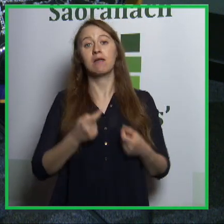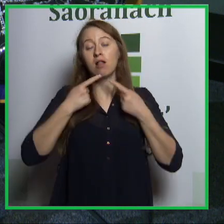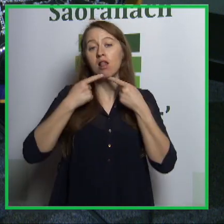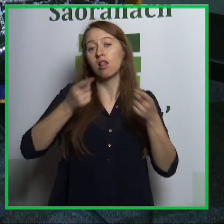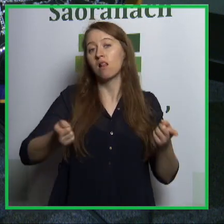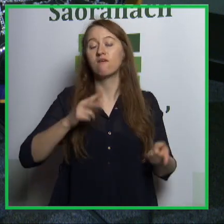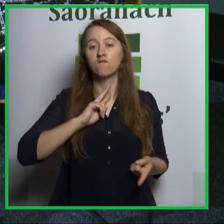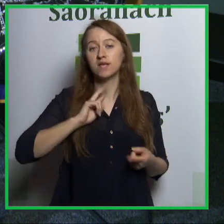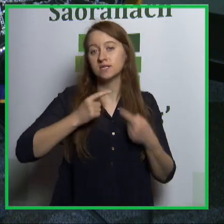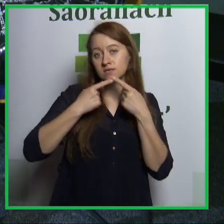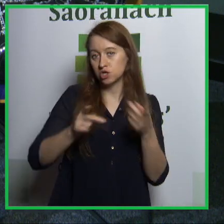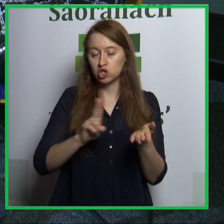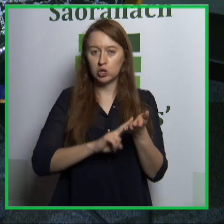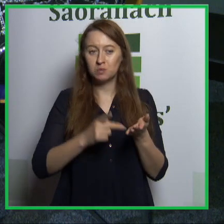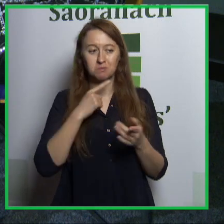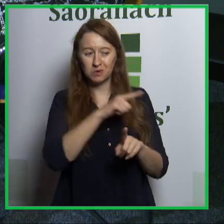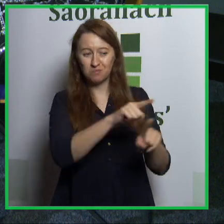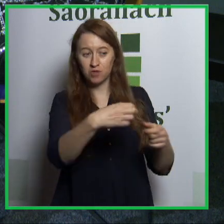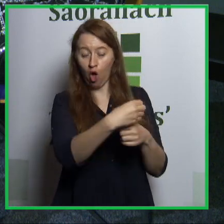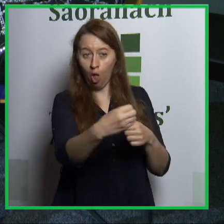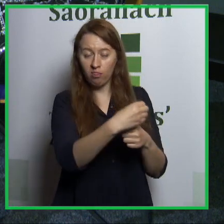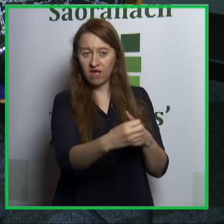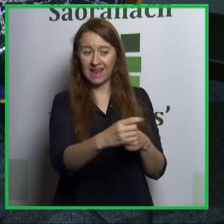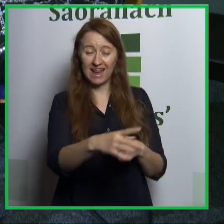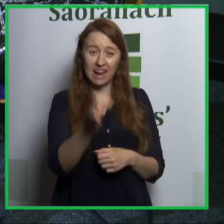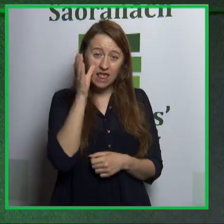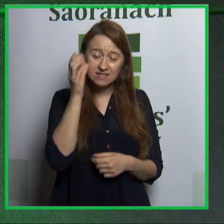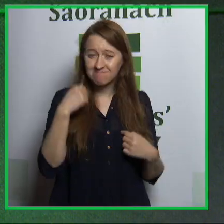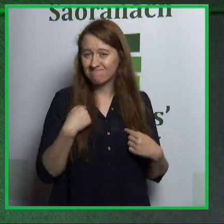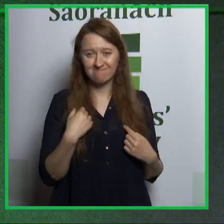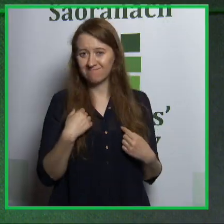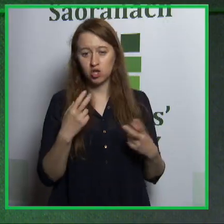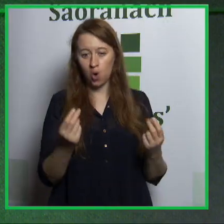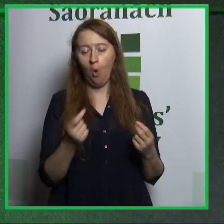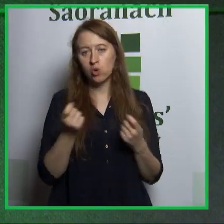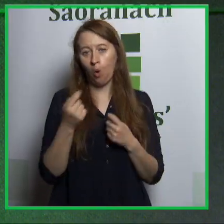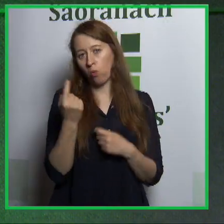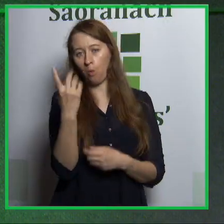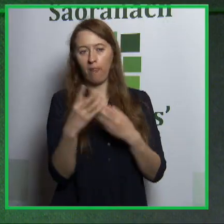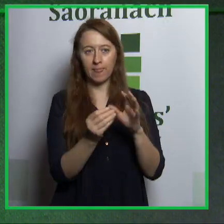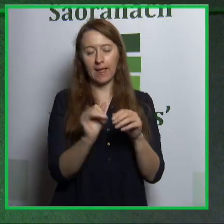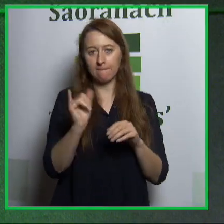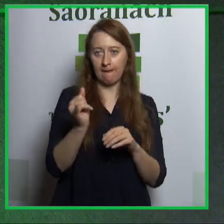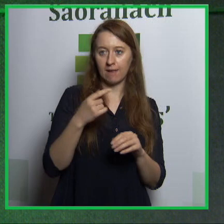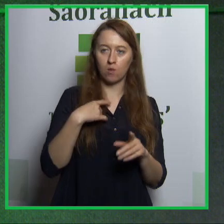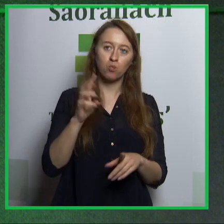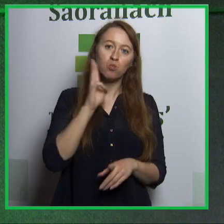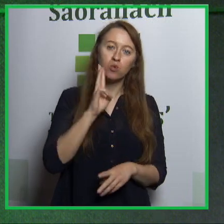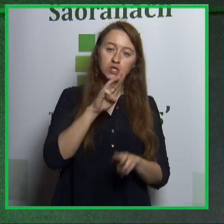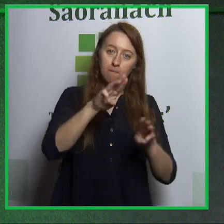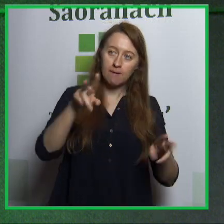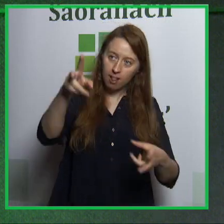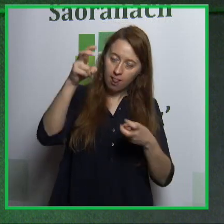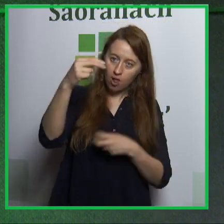so I suppose if people met me where I was at and heard what I had to say, rather than judging or discriminating or, you